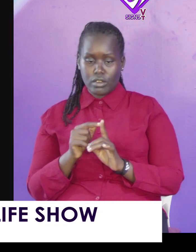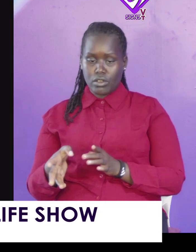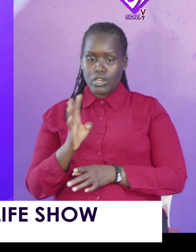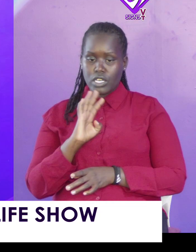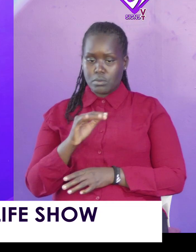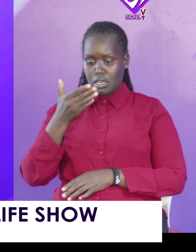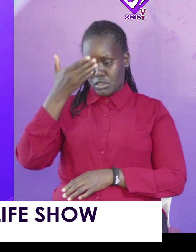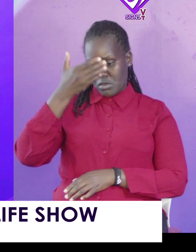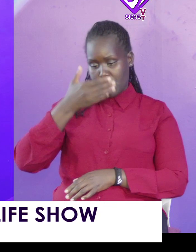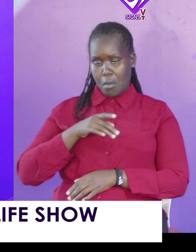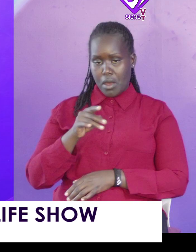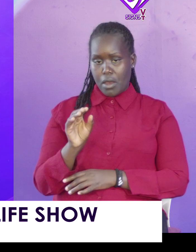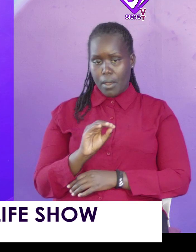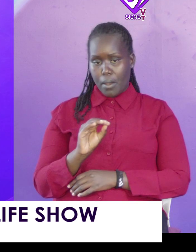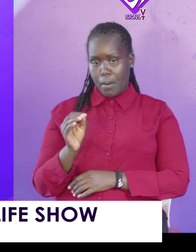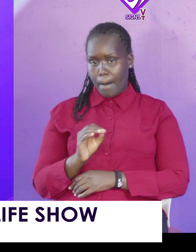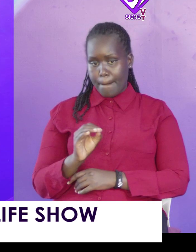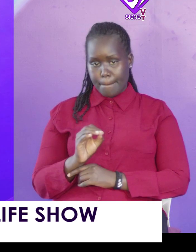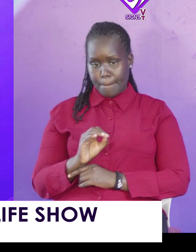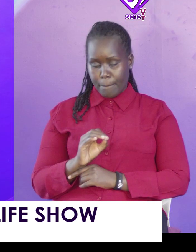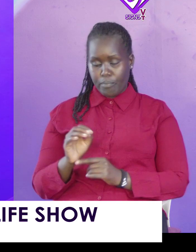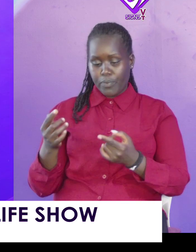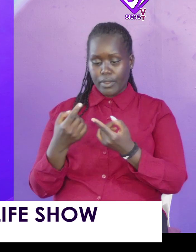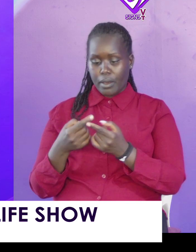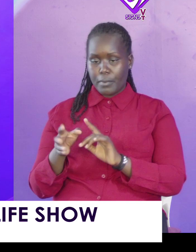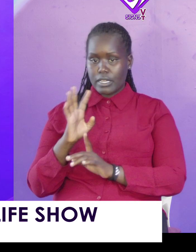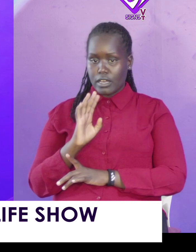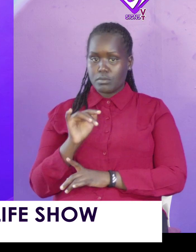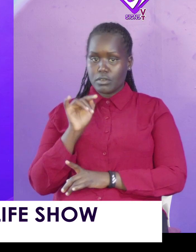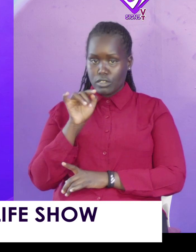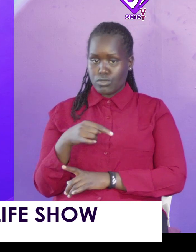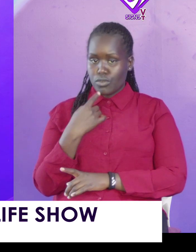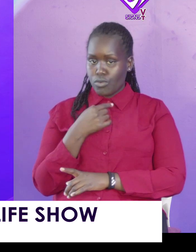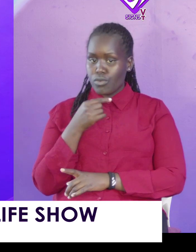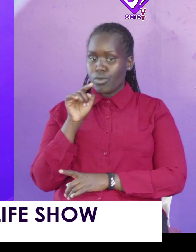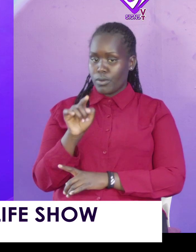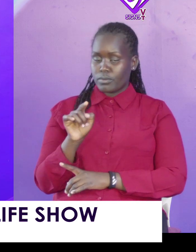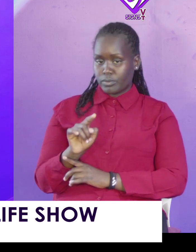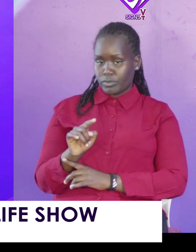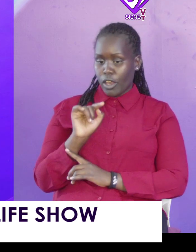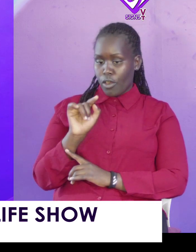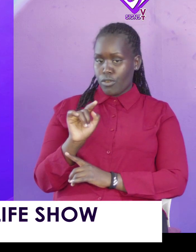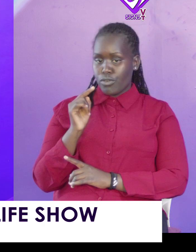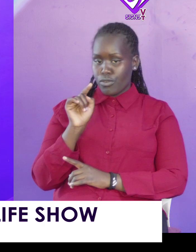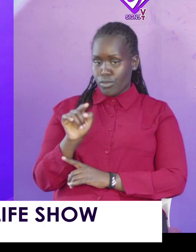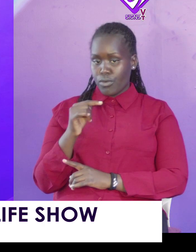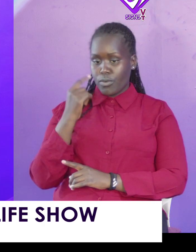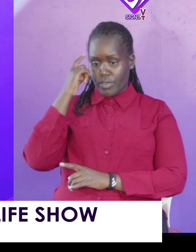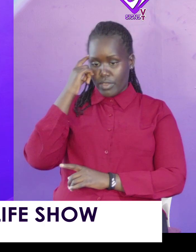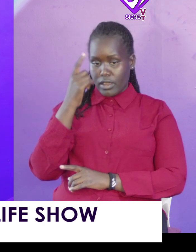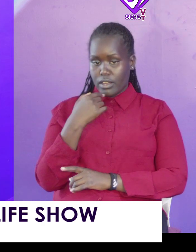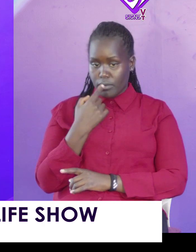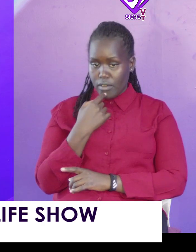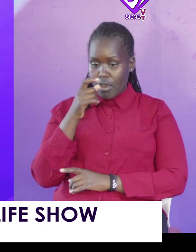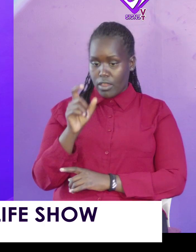you, to what they say you are. I'm talking to who you say you are. Who do you think you are? That is the person